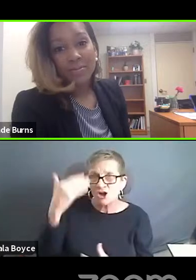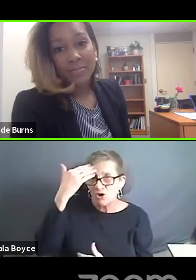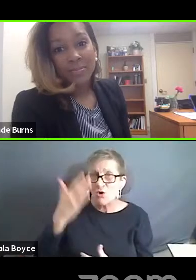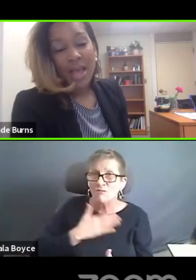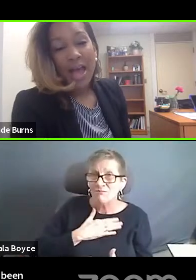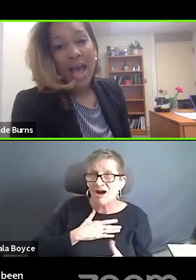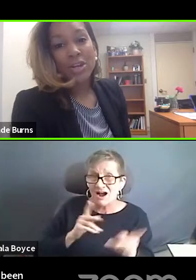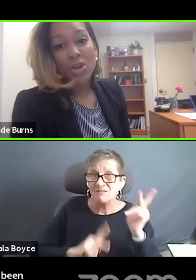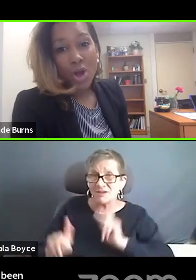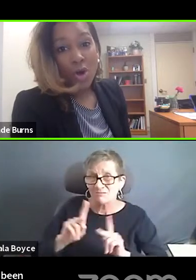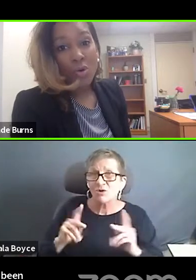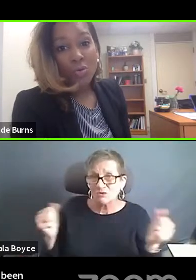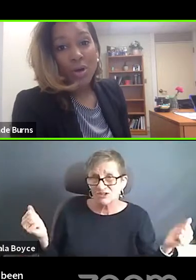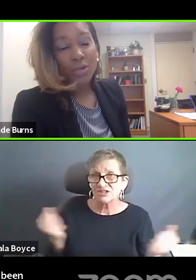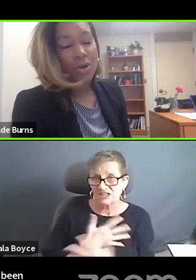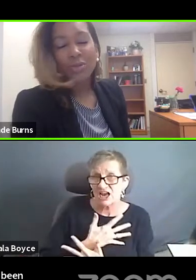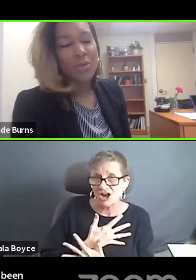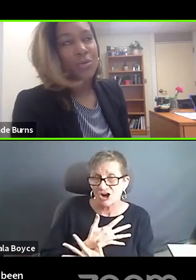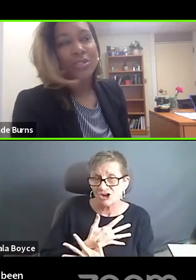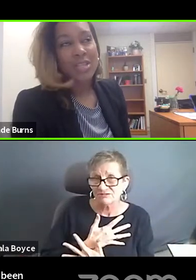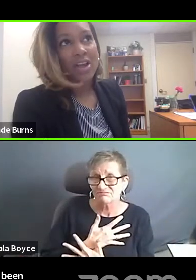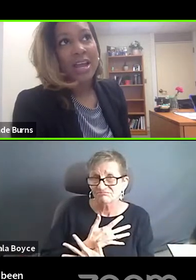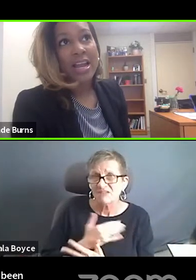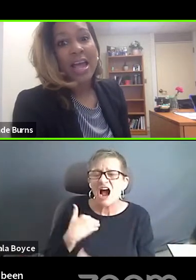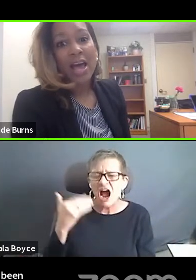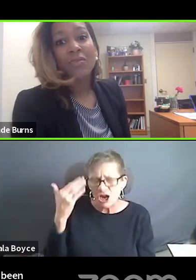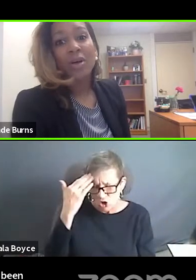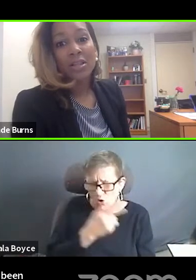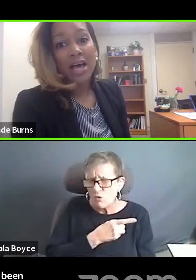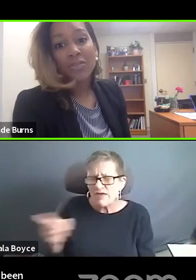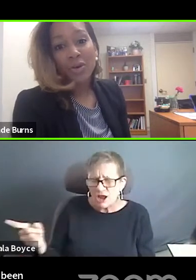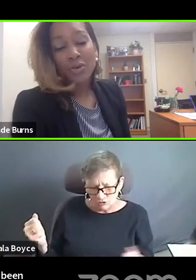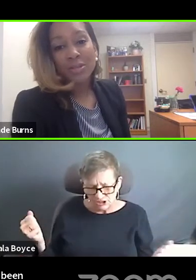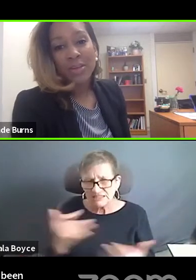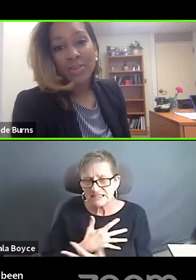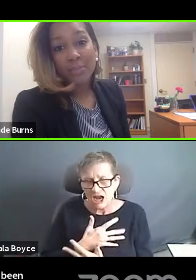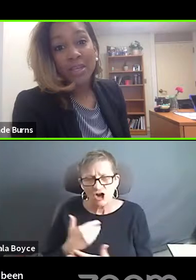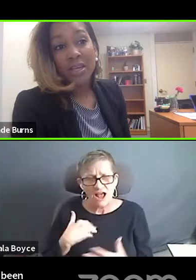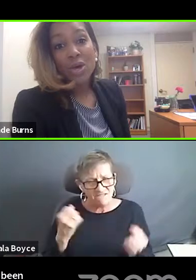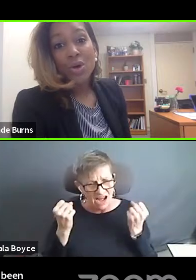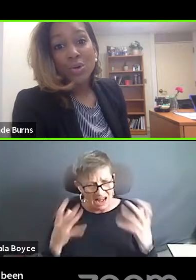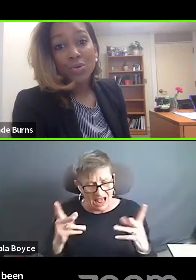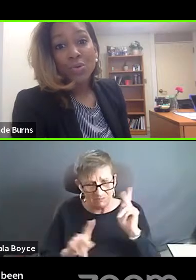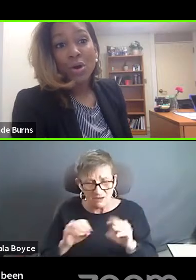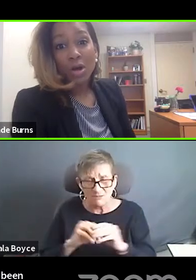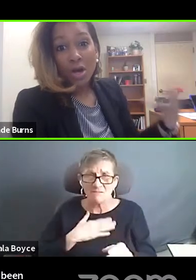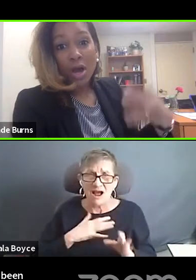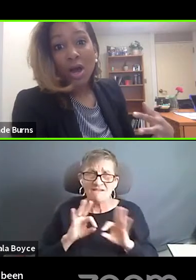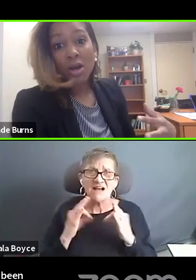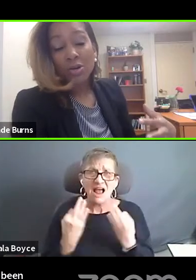scared. I know, you know, they were scared. And I have a lot of folks in my family